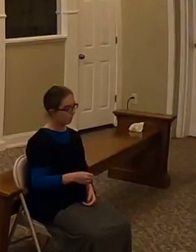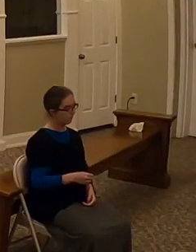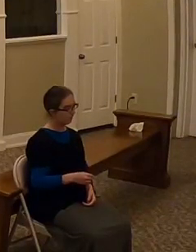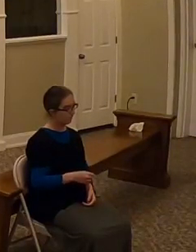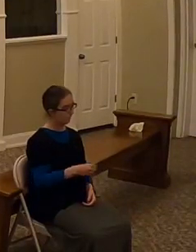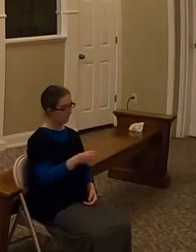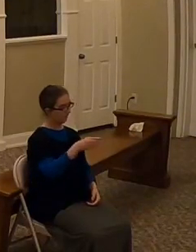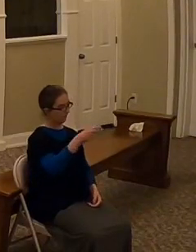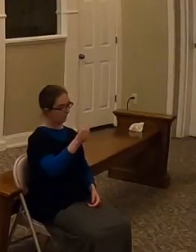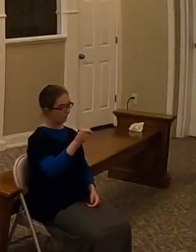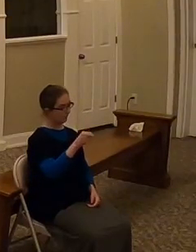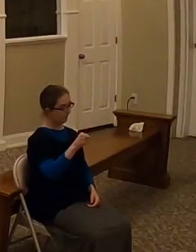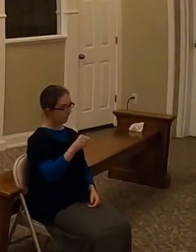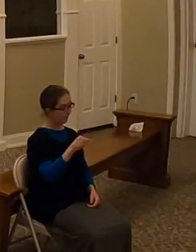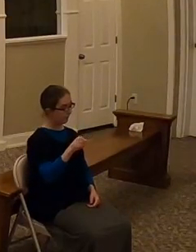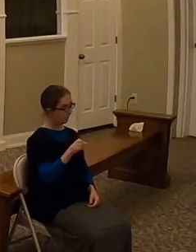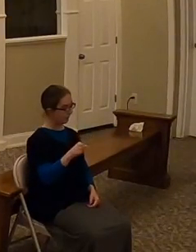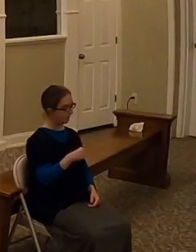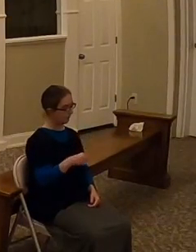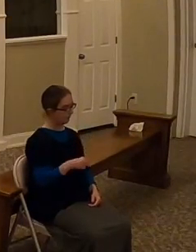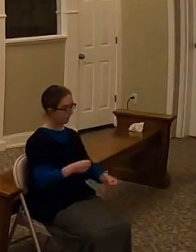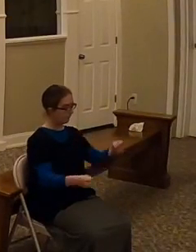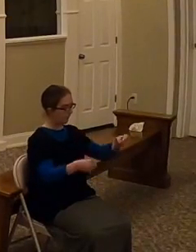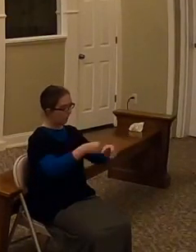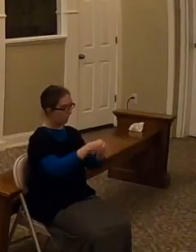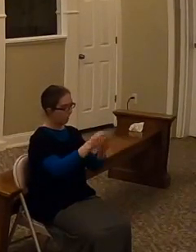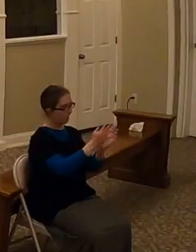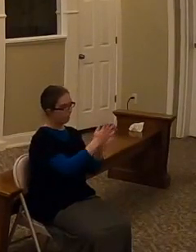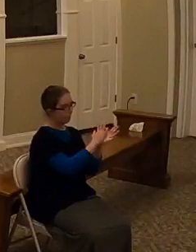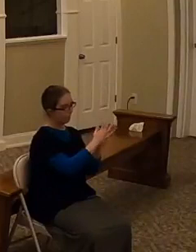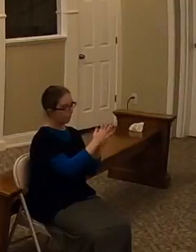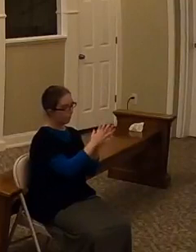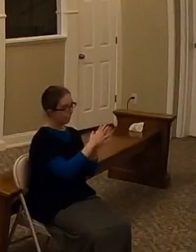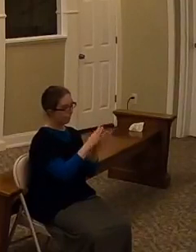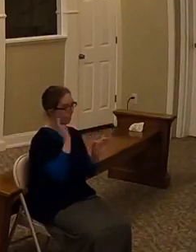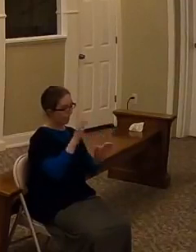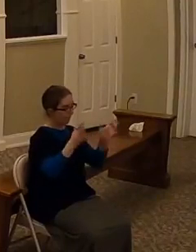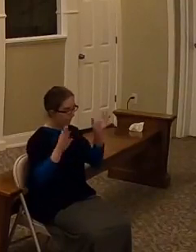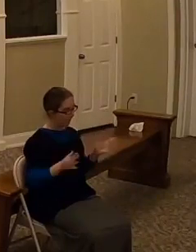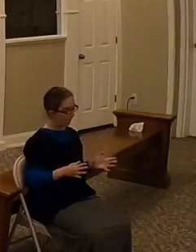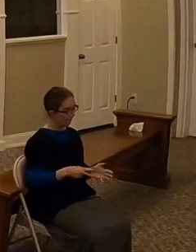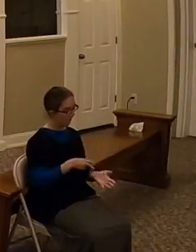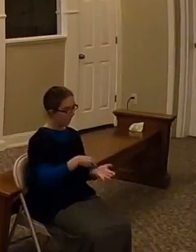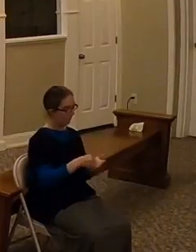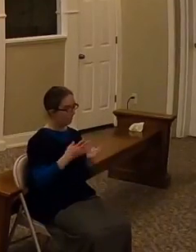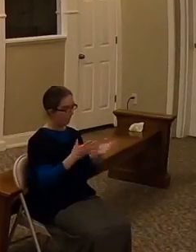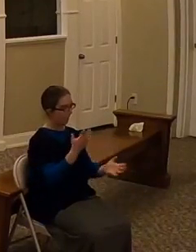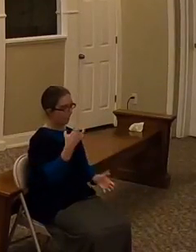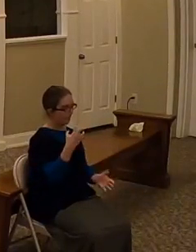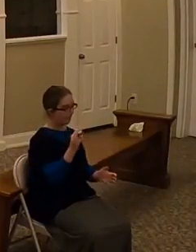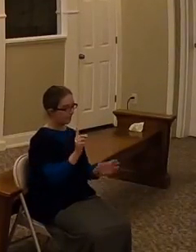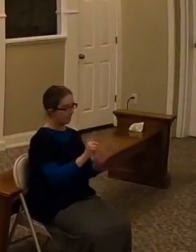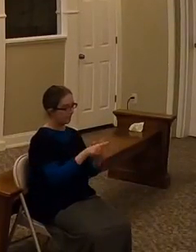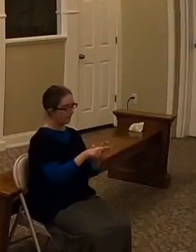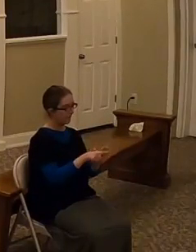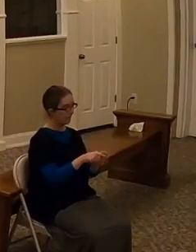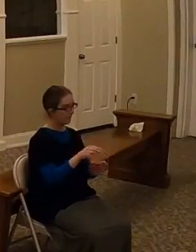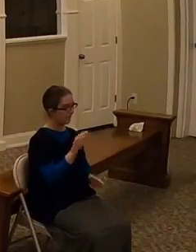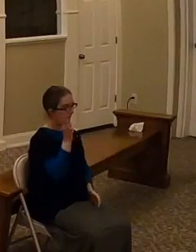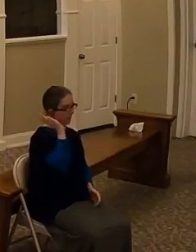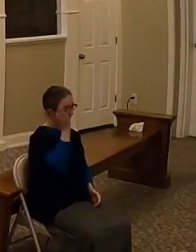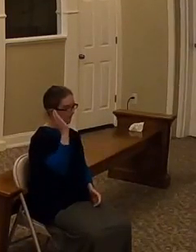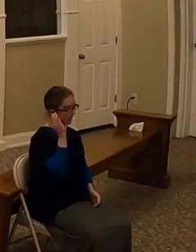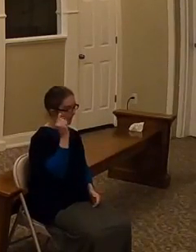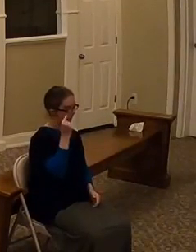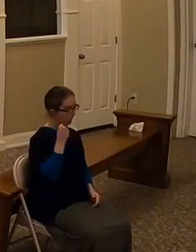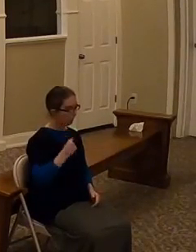were in a drive-in movie. And the preacher gets up and gives you a 15-minute sermon, and